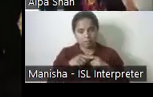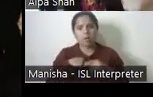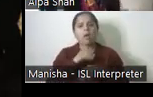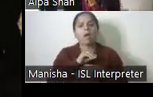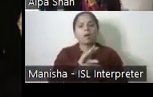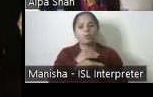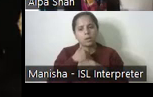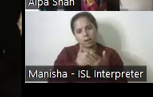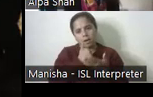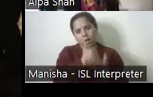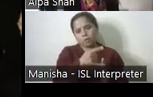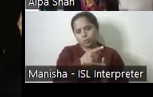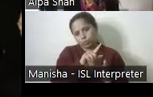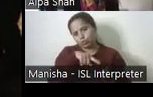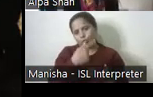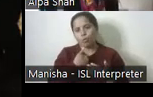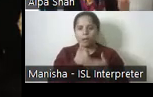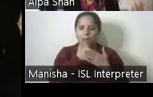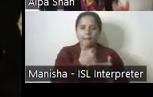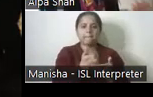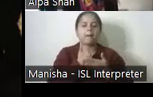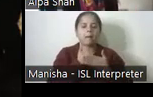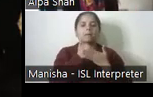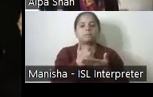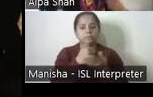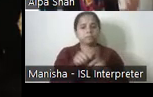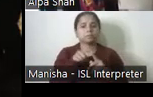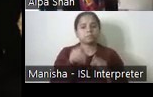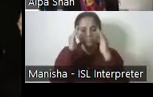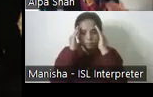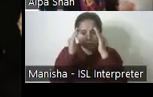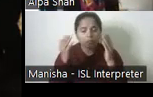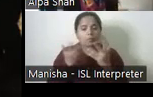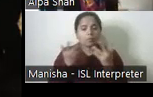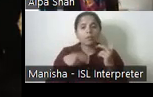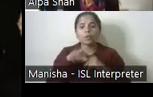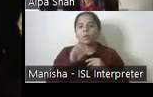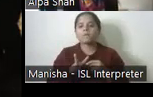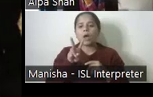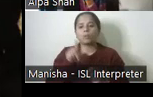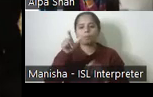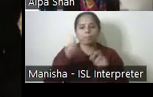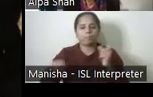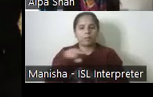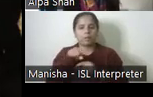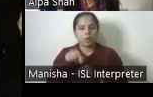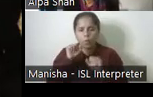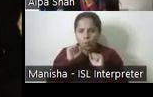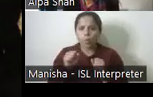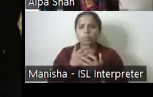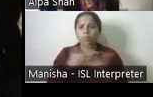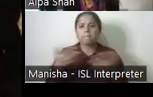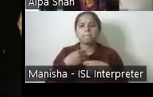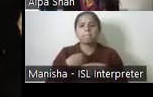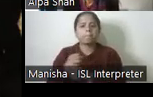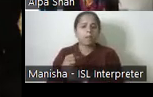today, I'll help you sow yours tomorrow. The emphasis is placed on valuing people as masters of their own production and